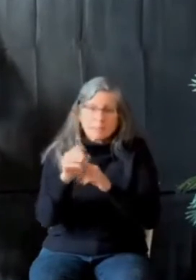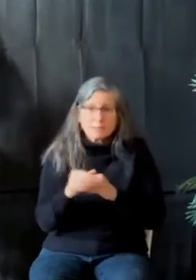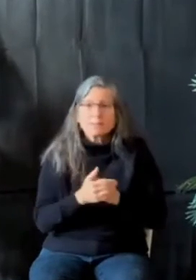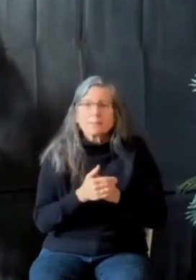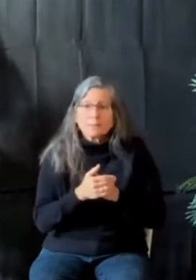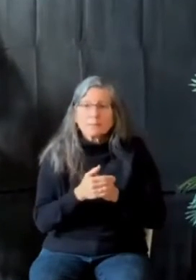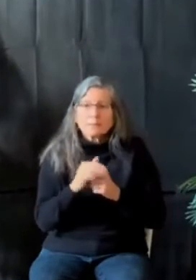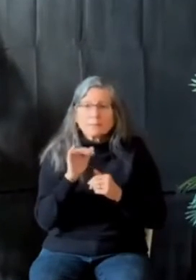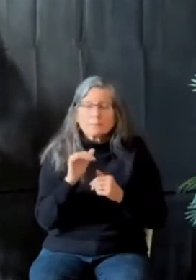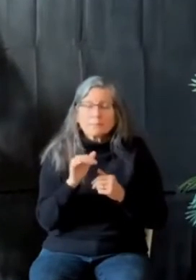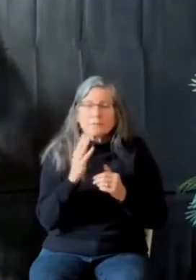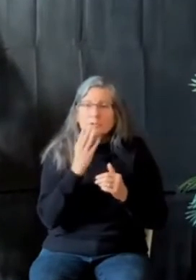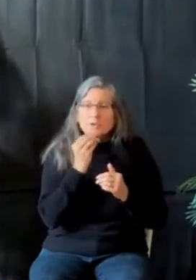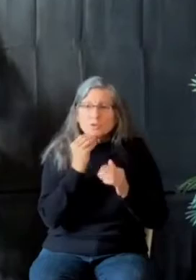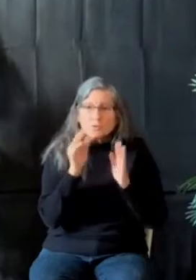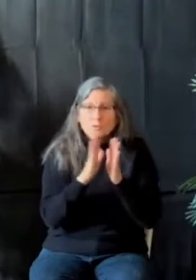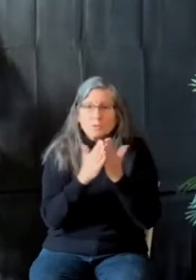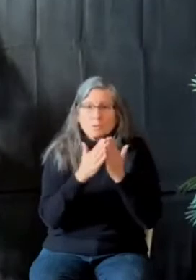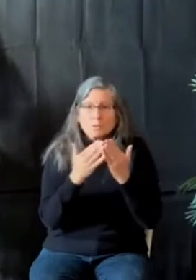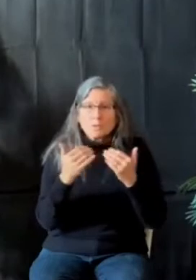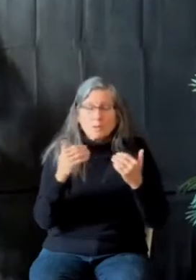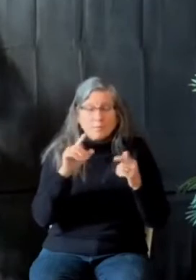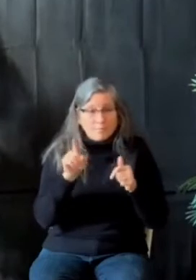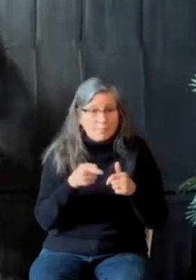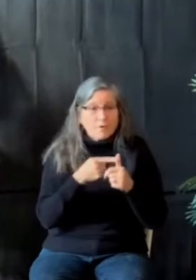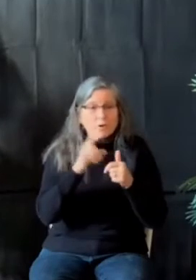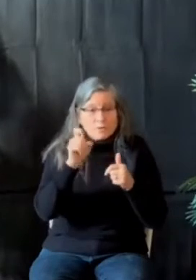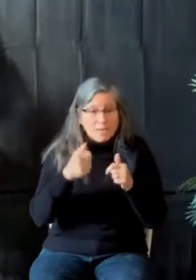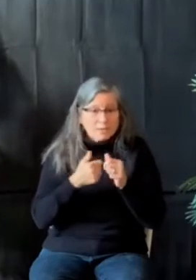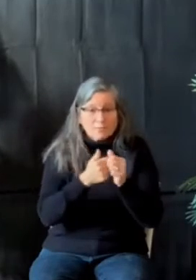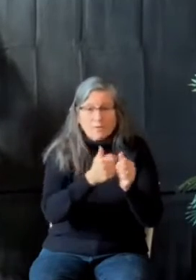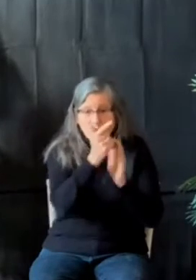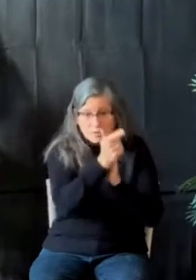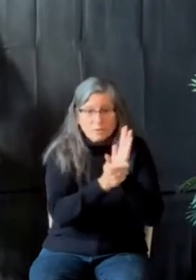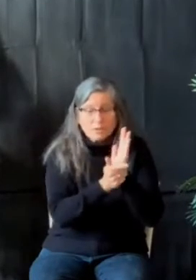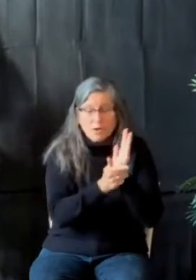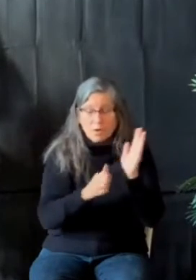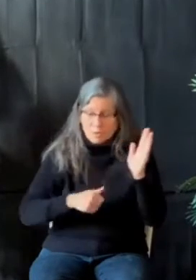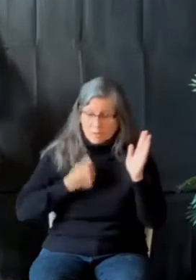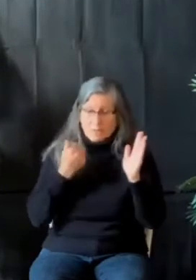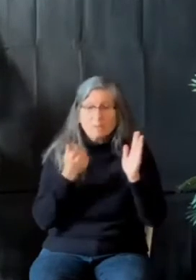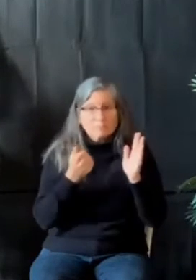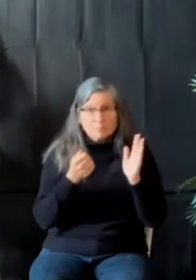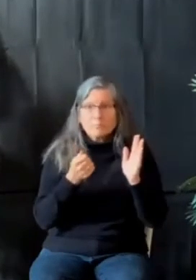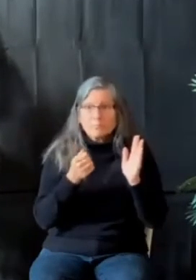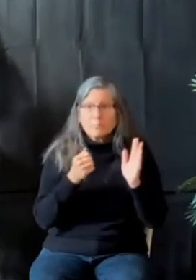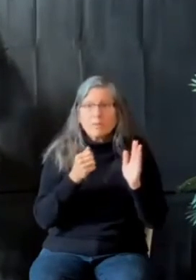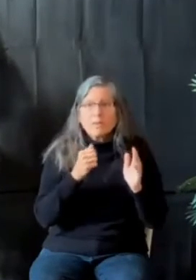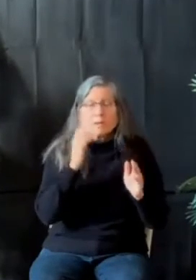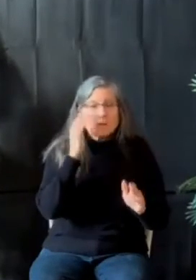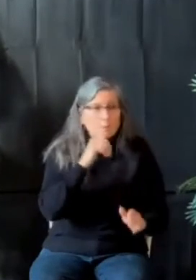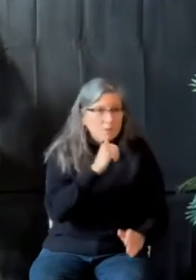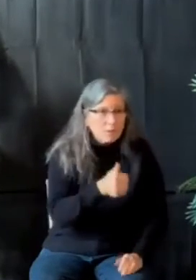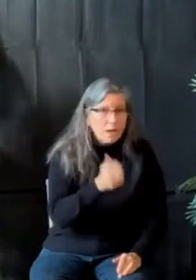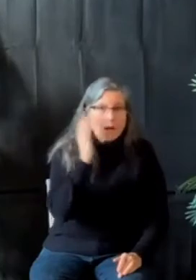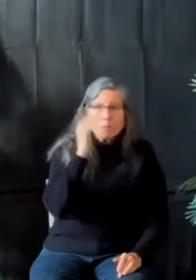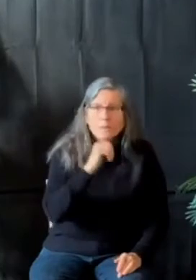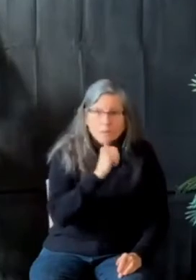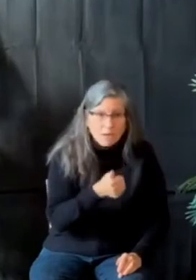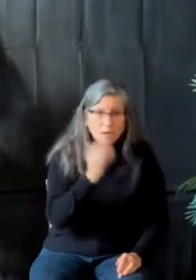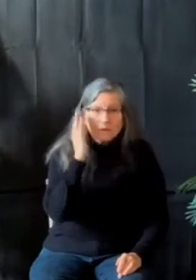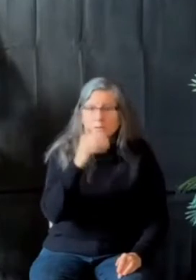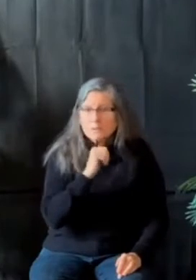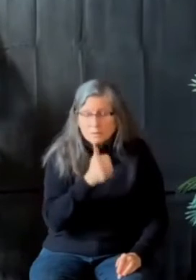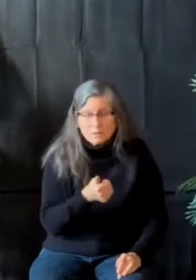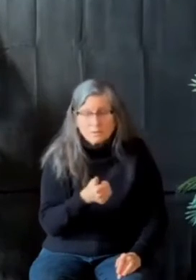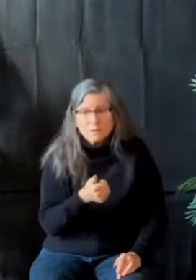And so the first thing that happened was they had to live by the law. Here's the law. Thou shalt not. Thou shalt not. You understand? Went